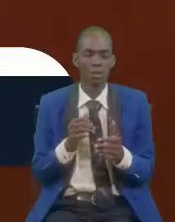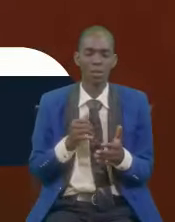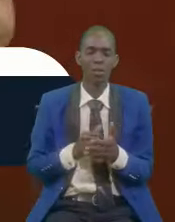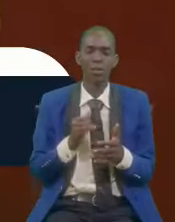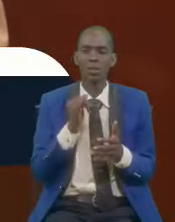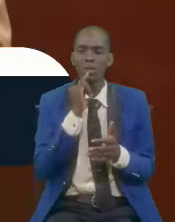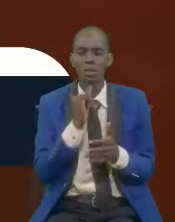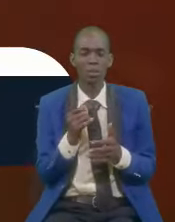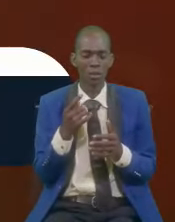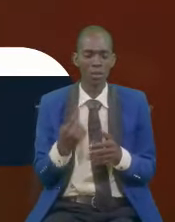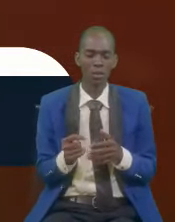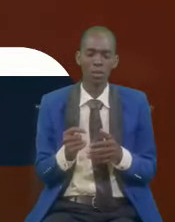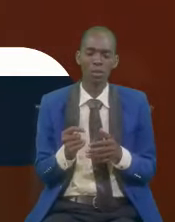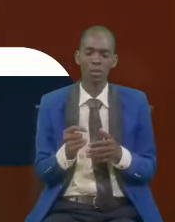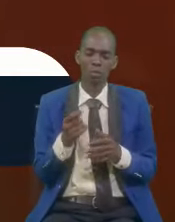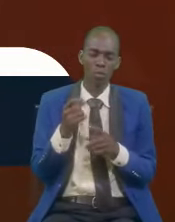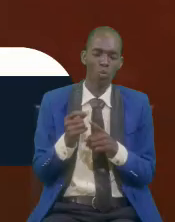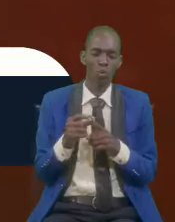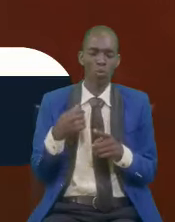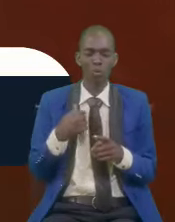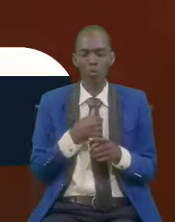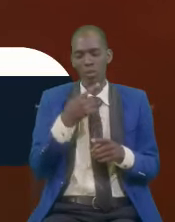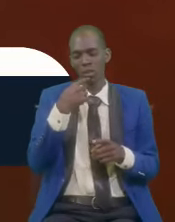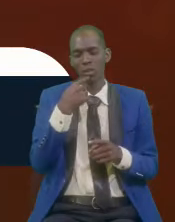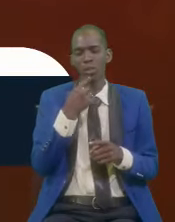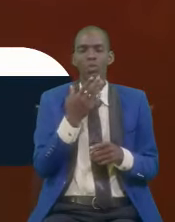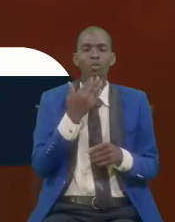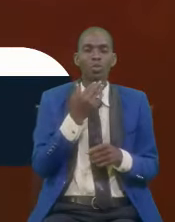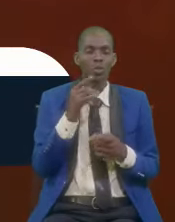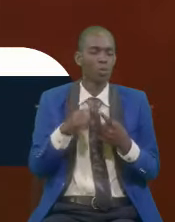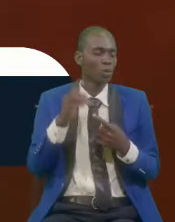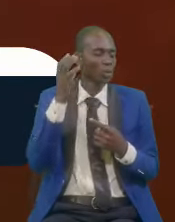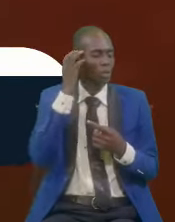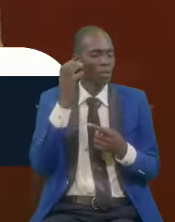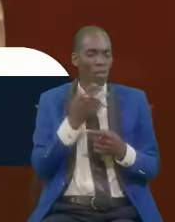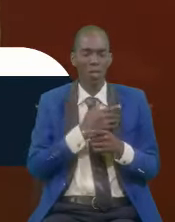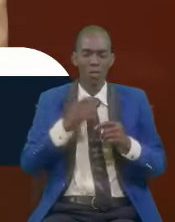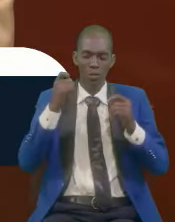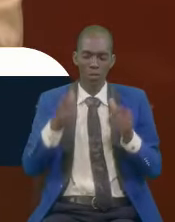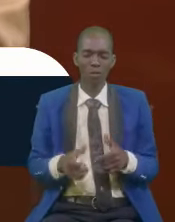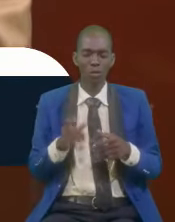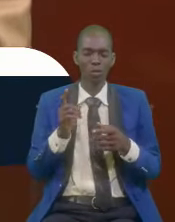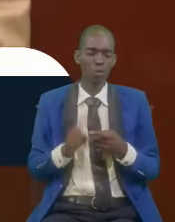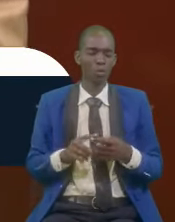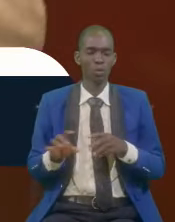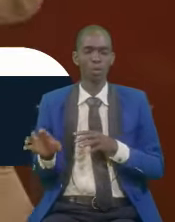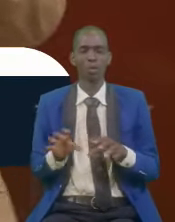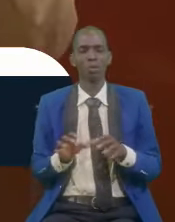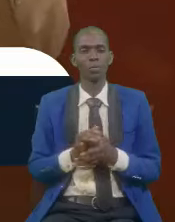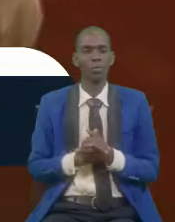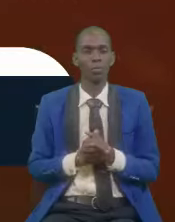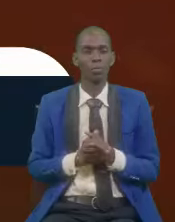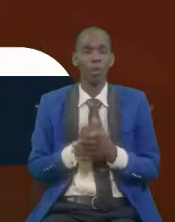speak, swift to hear, and swift to wrath, and slow to hear.